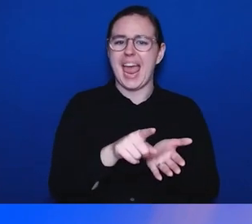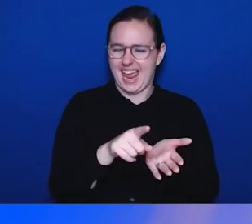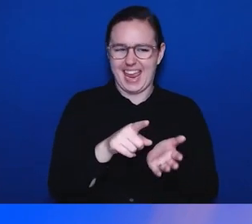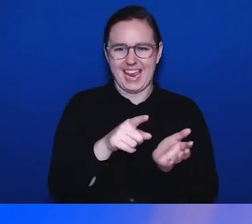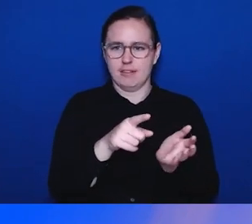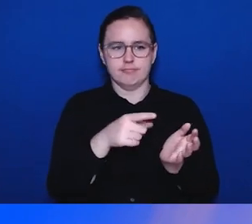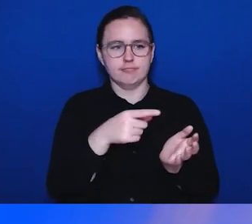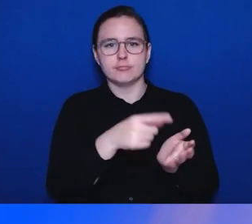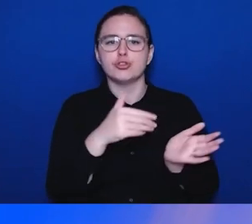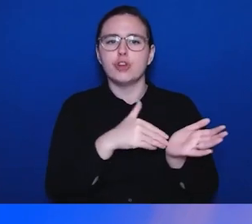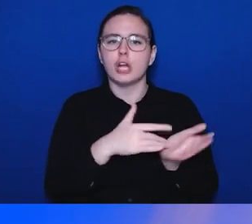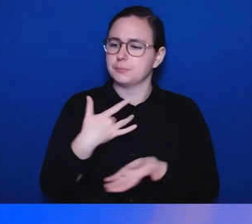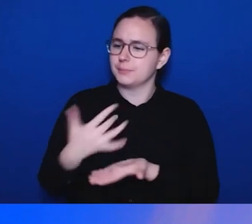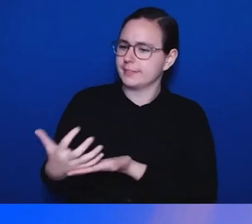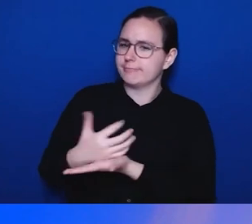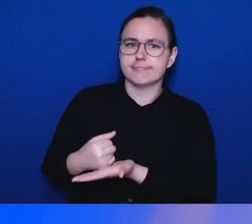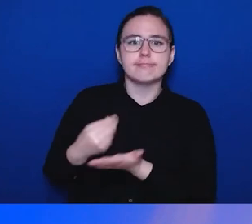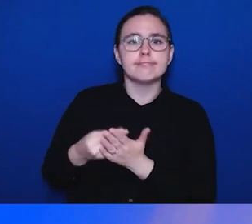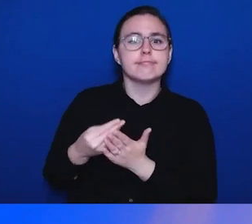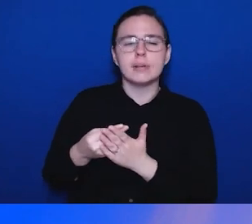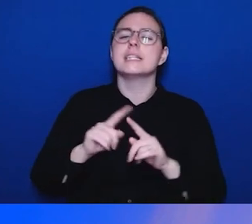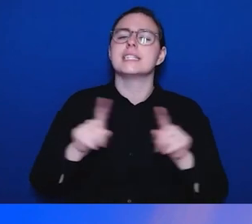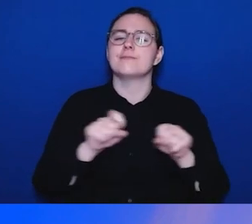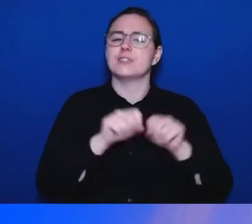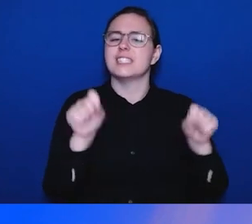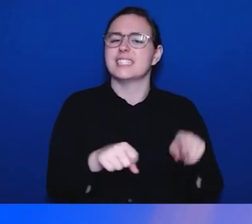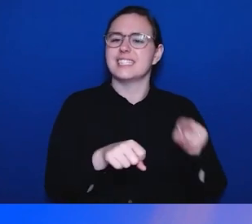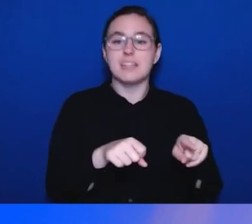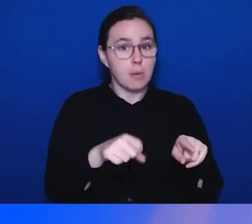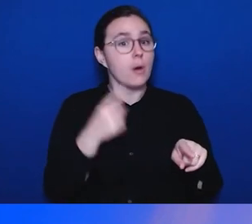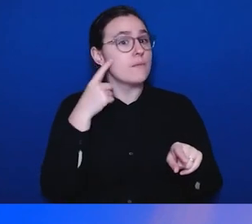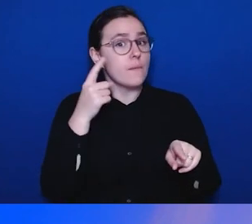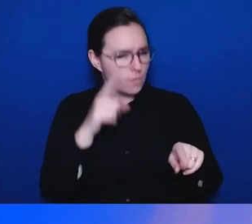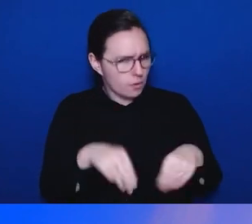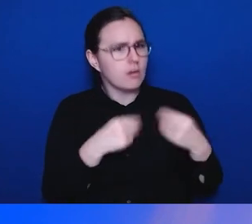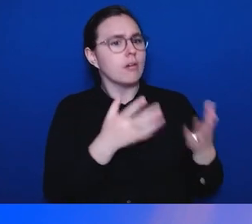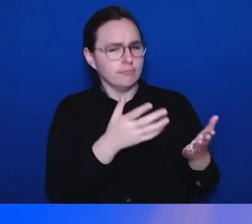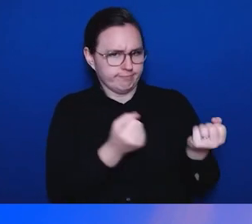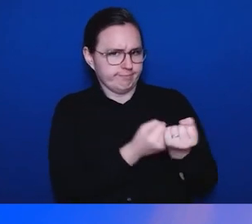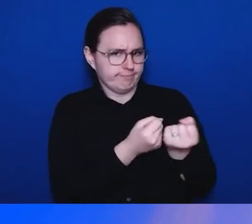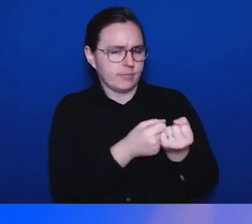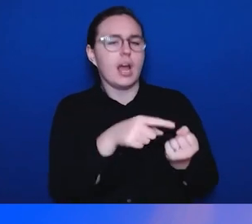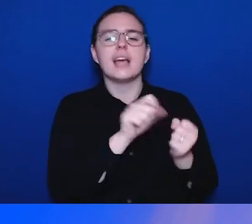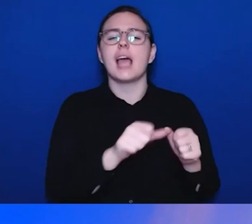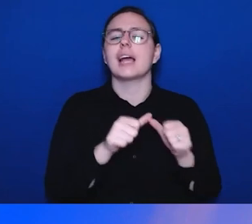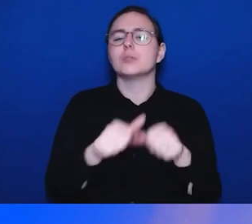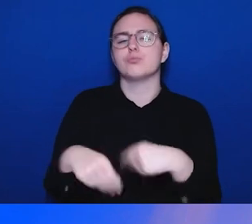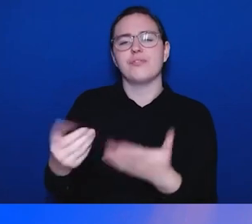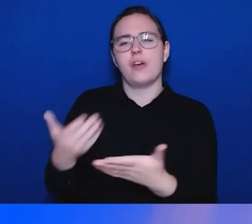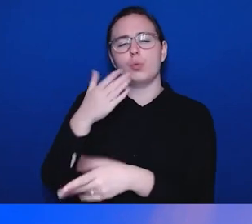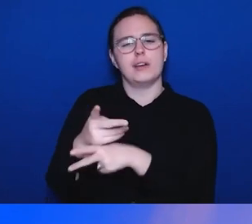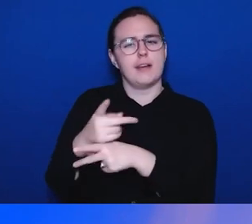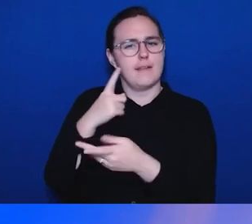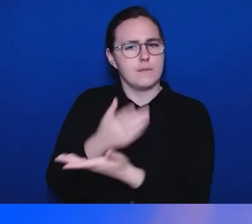new way of paying and recognizing our family doctors, encouraging people to participate in our healthcare system as family doctors